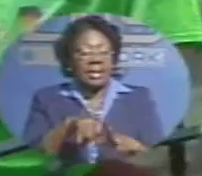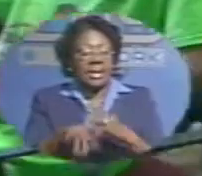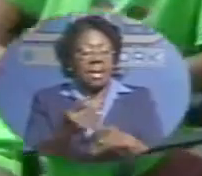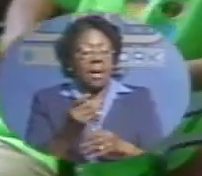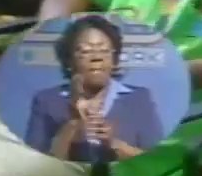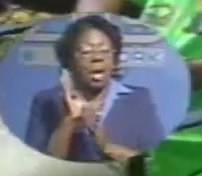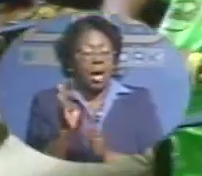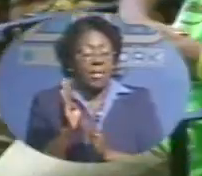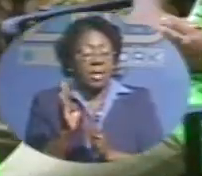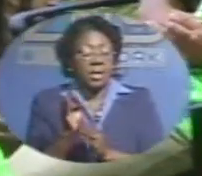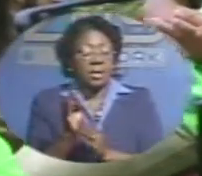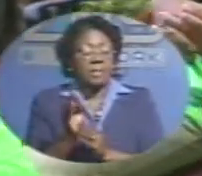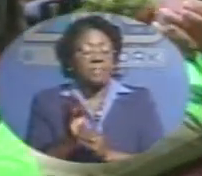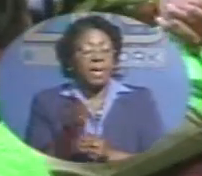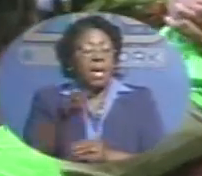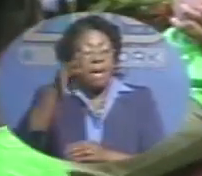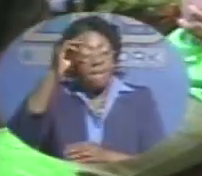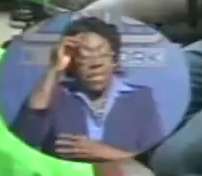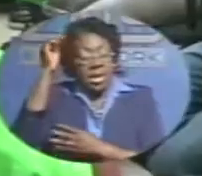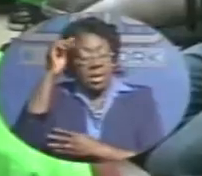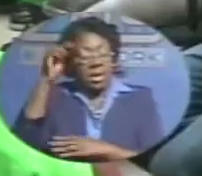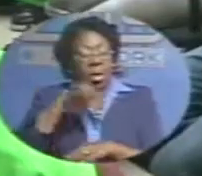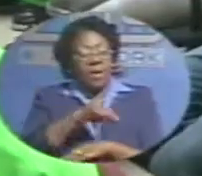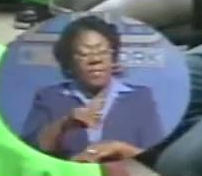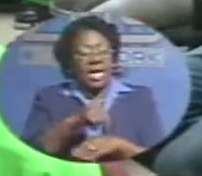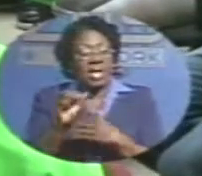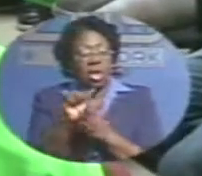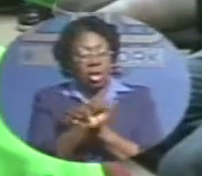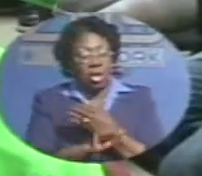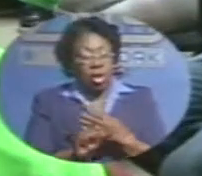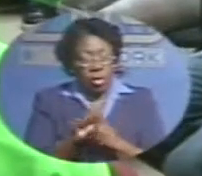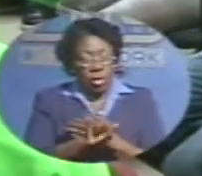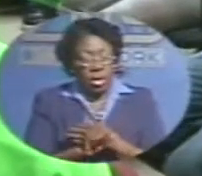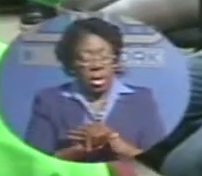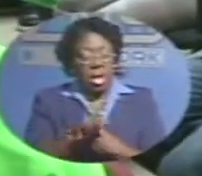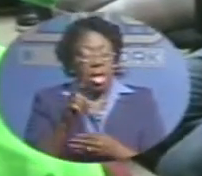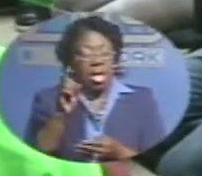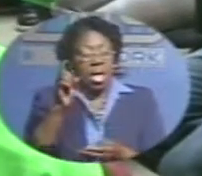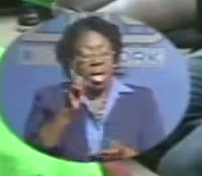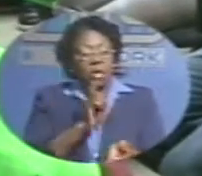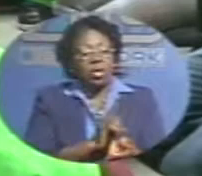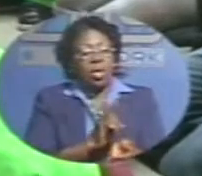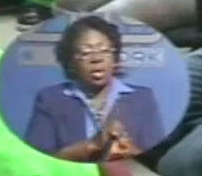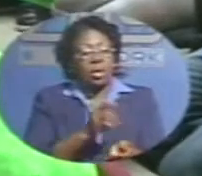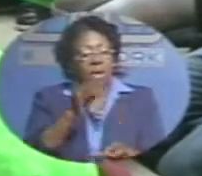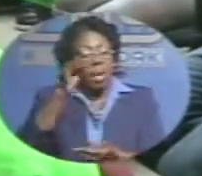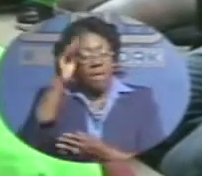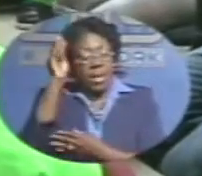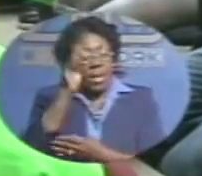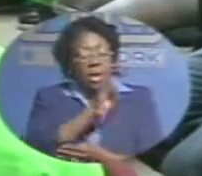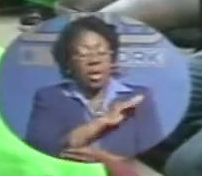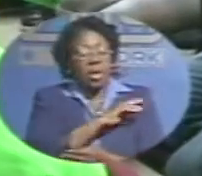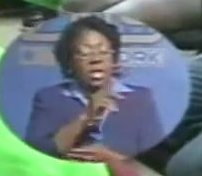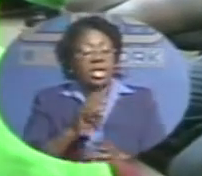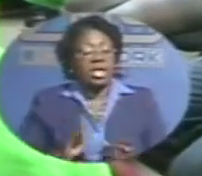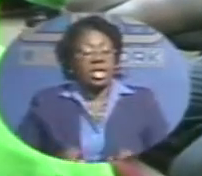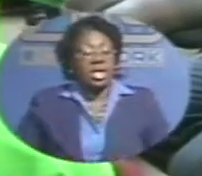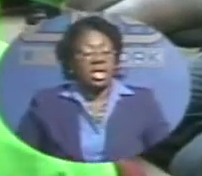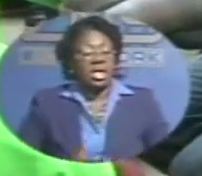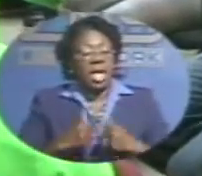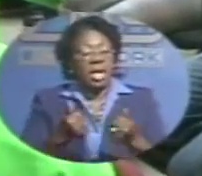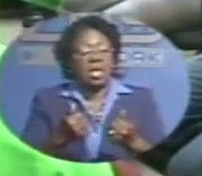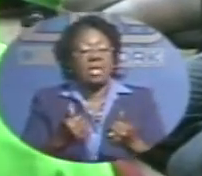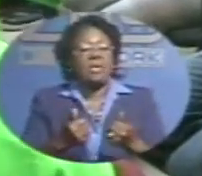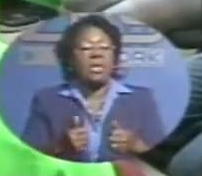of National Security, the Honorable Dr. Bernard Nottage, at the closing ceremony, challenged them to be a positive force for